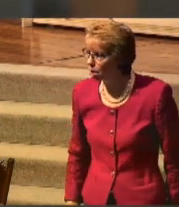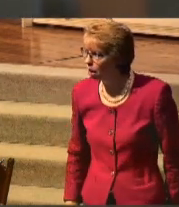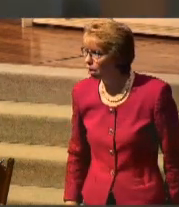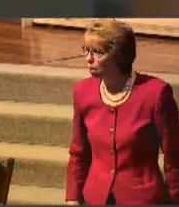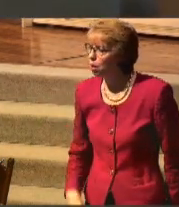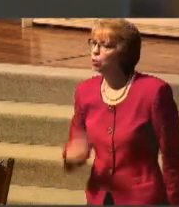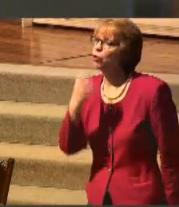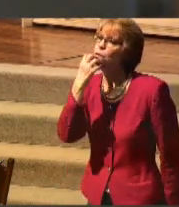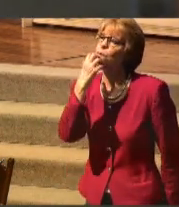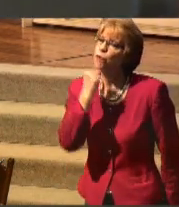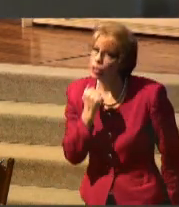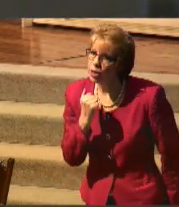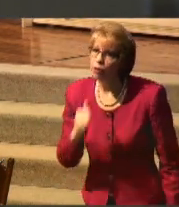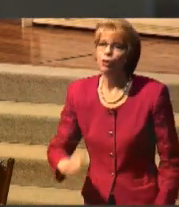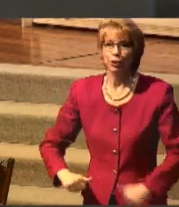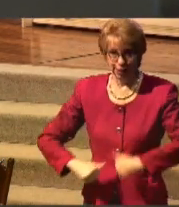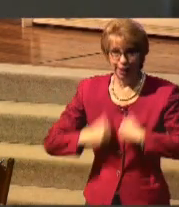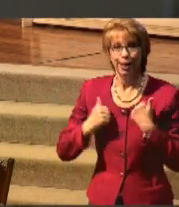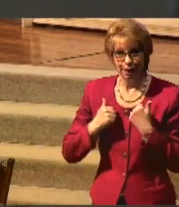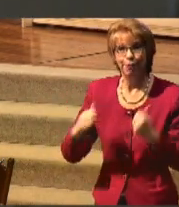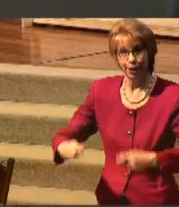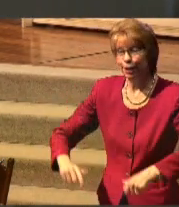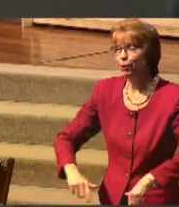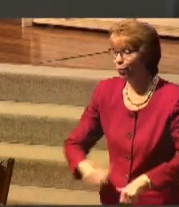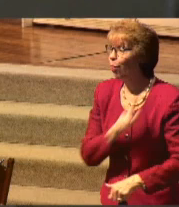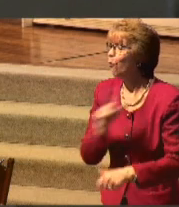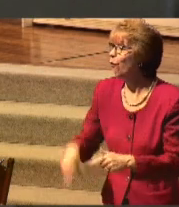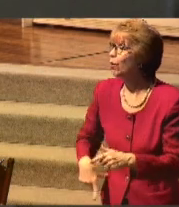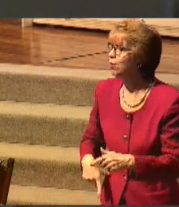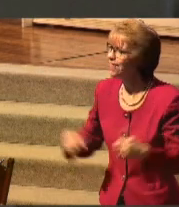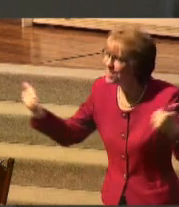Cherish the living Lord. So I challenge you today